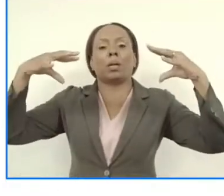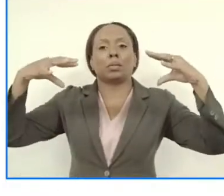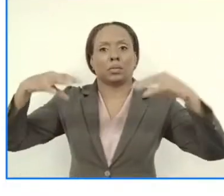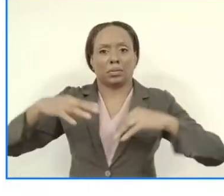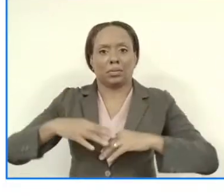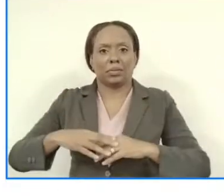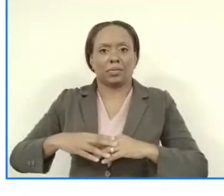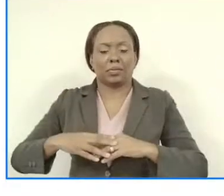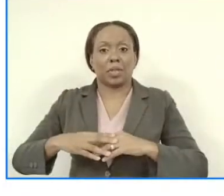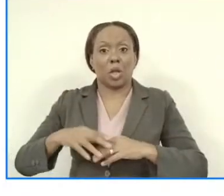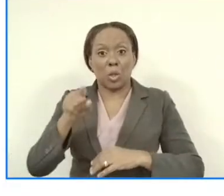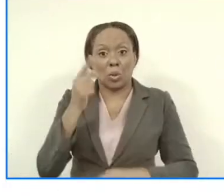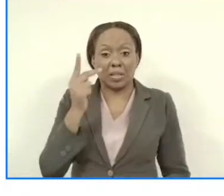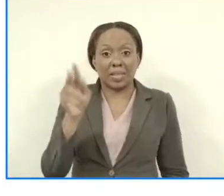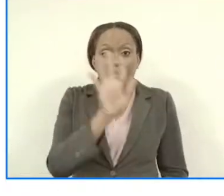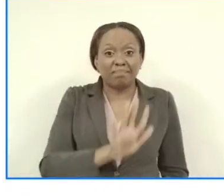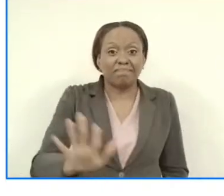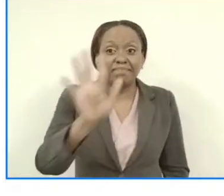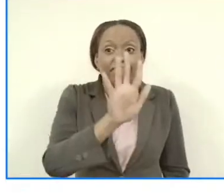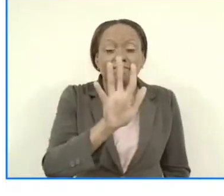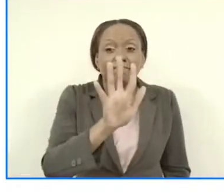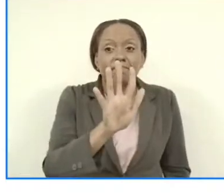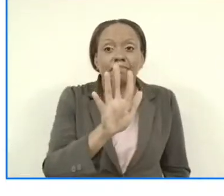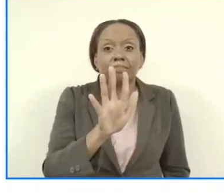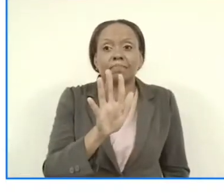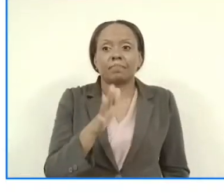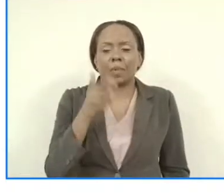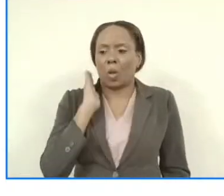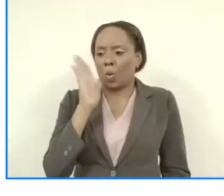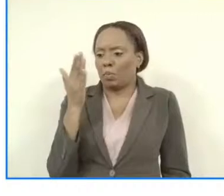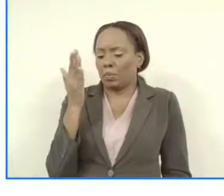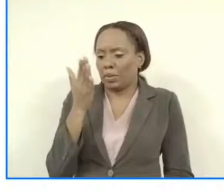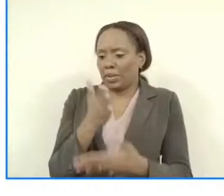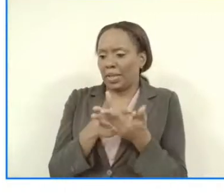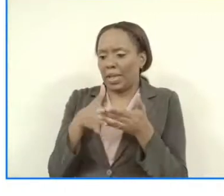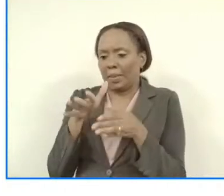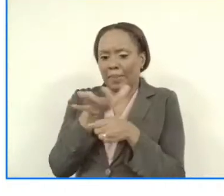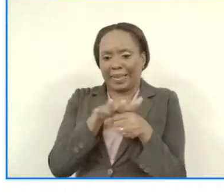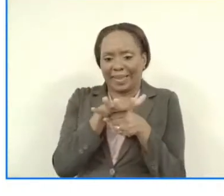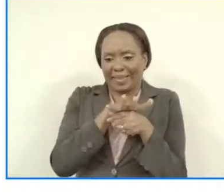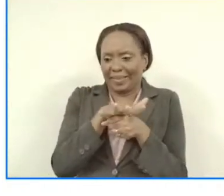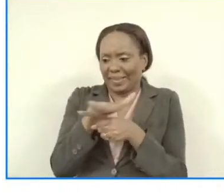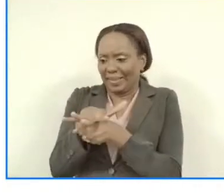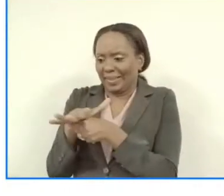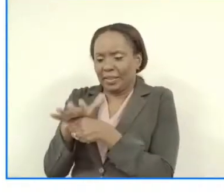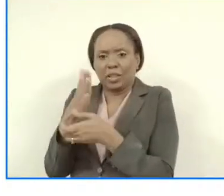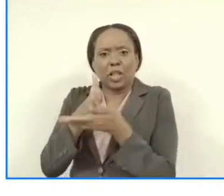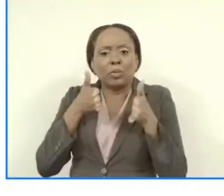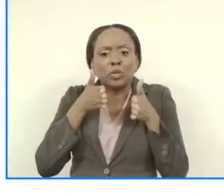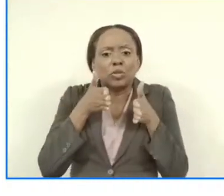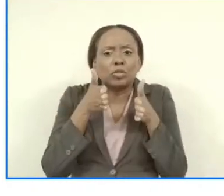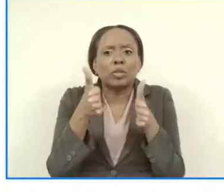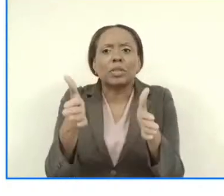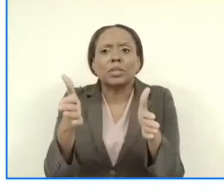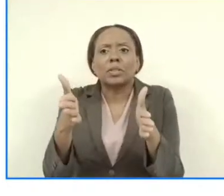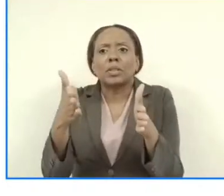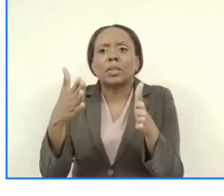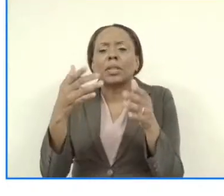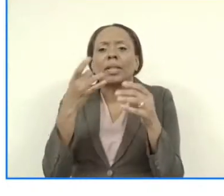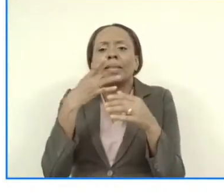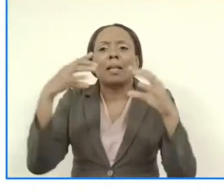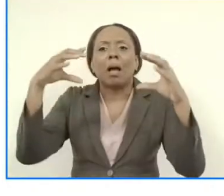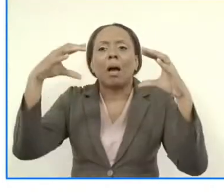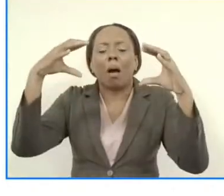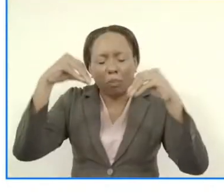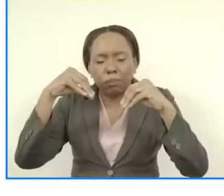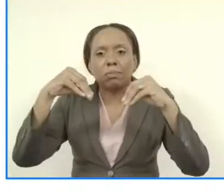would see across the island in some areas, there still will be some places or some streets where lights are off because there's a